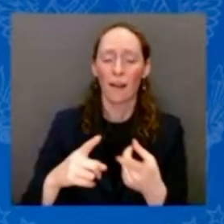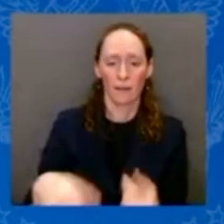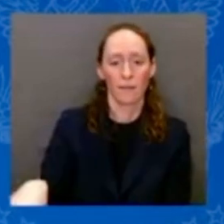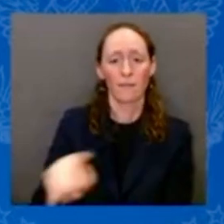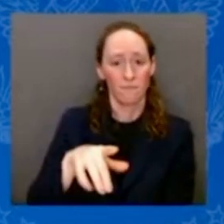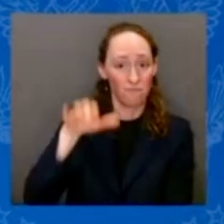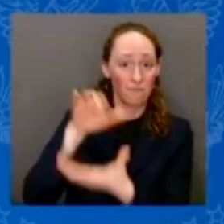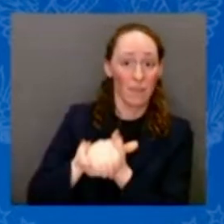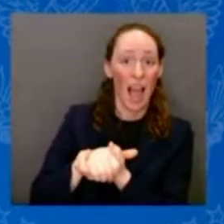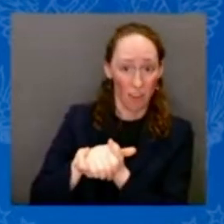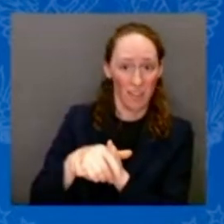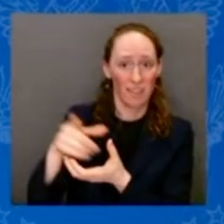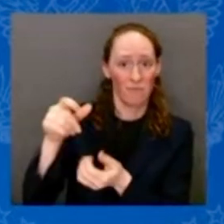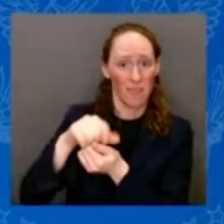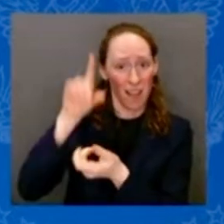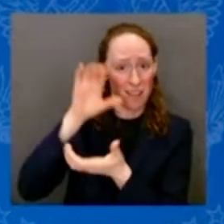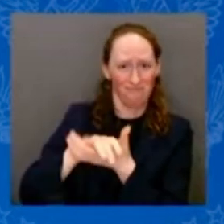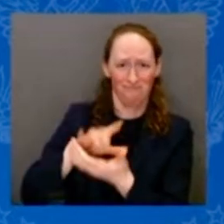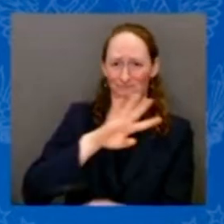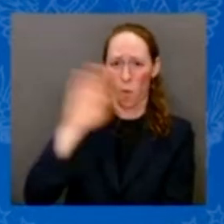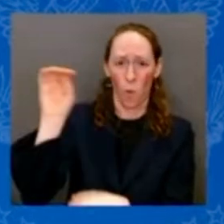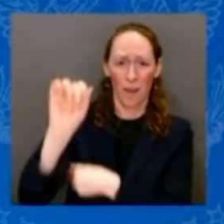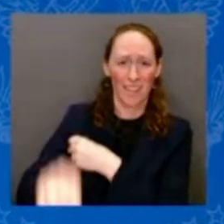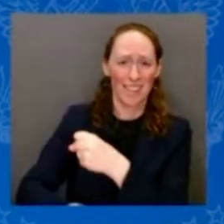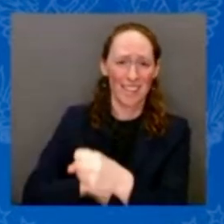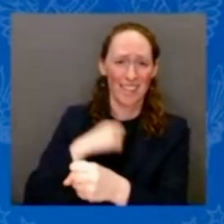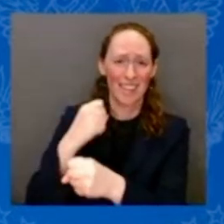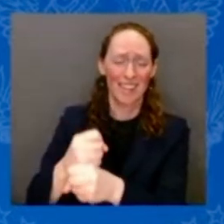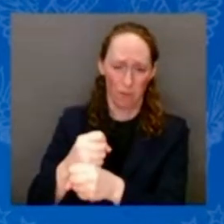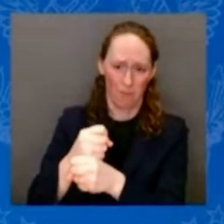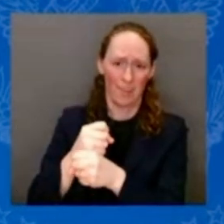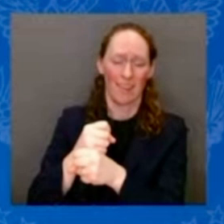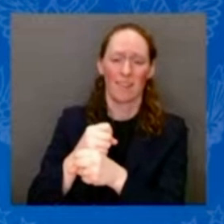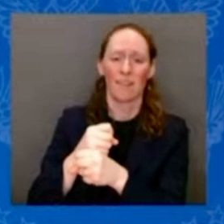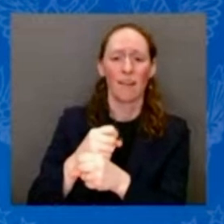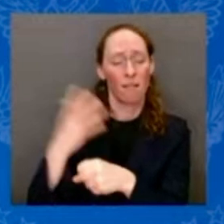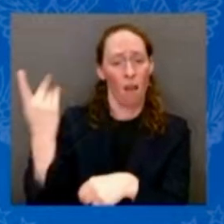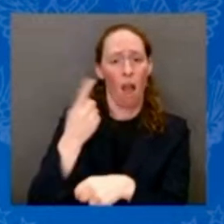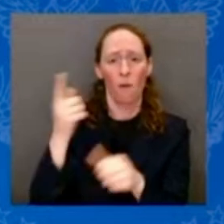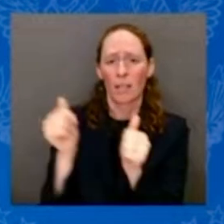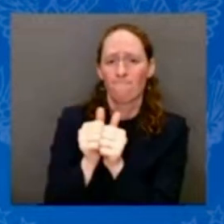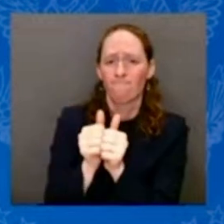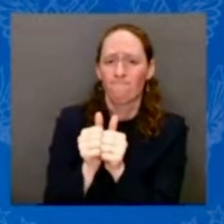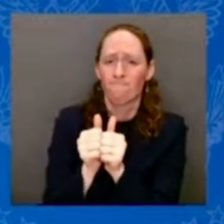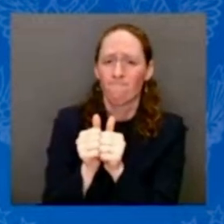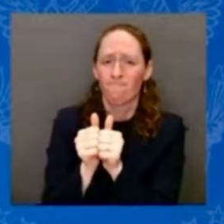husband and wife who were always together, even in their last dance.